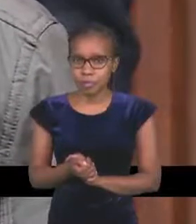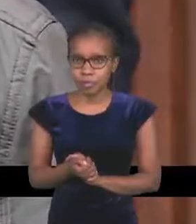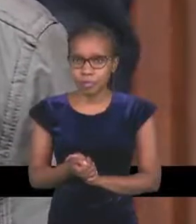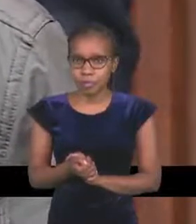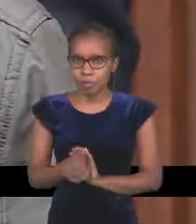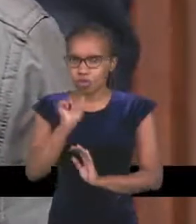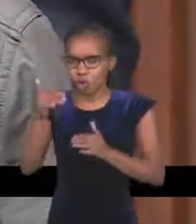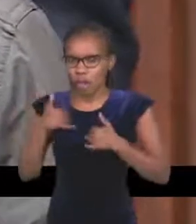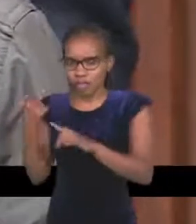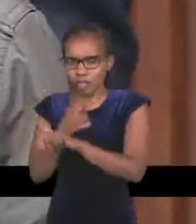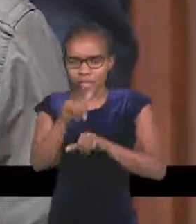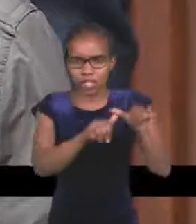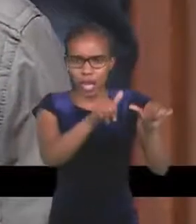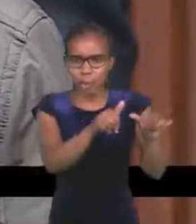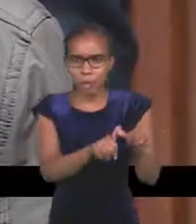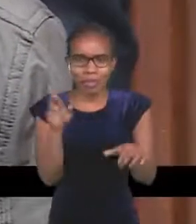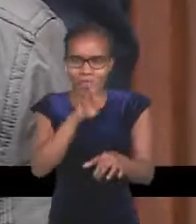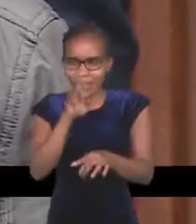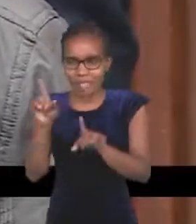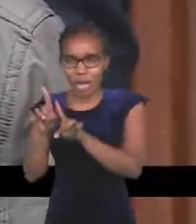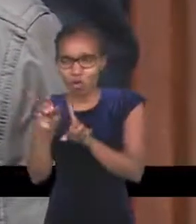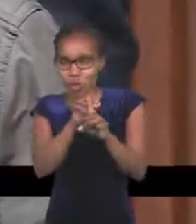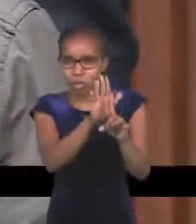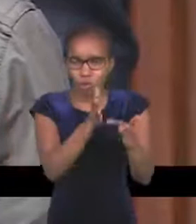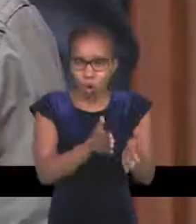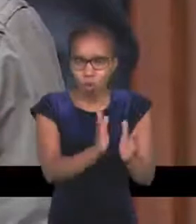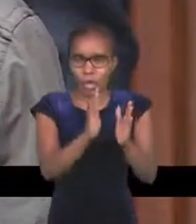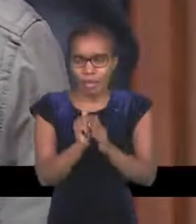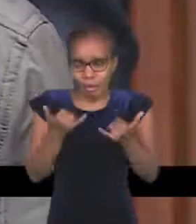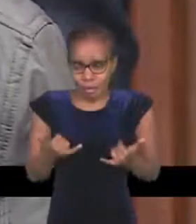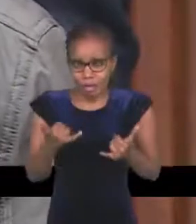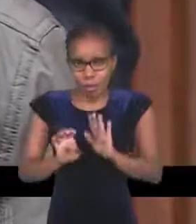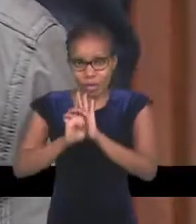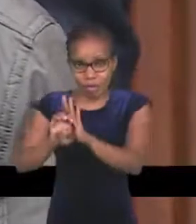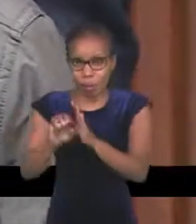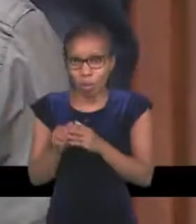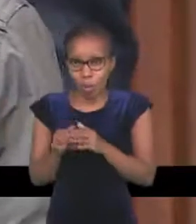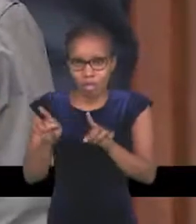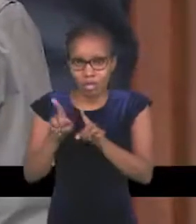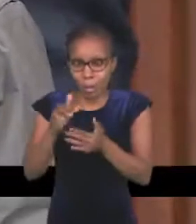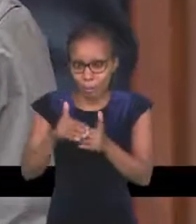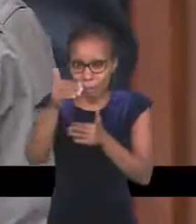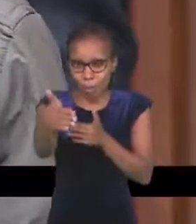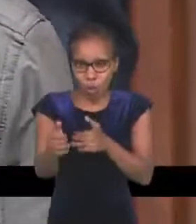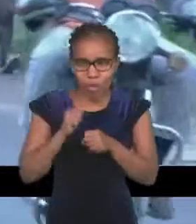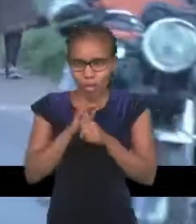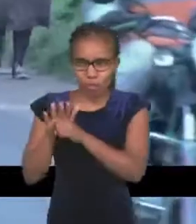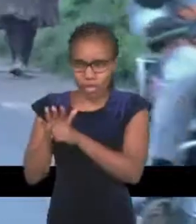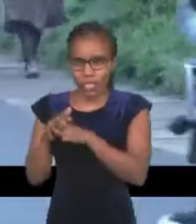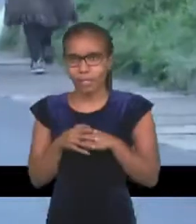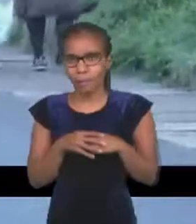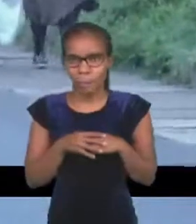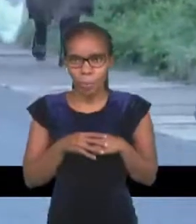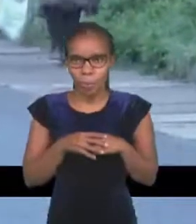difference in terms of exposure to the risk factors in this particular instance, and even beyond the COVID-19. With